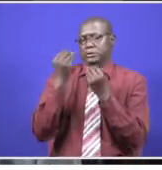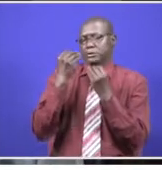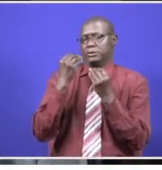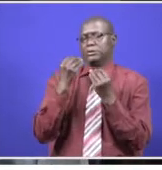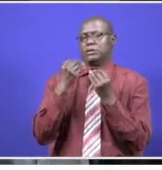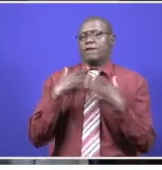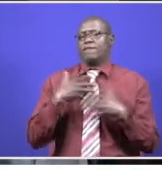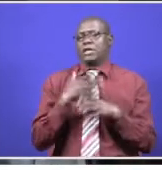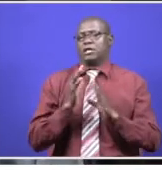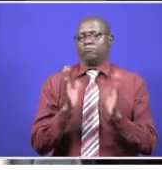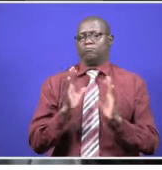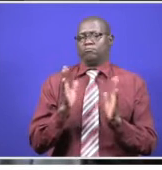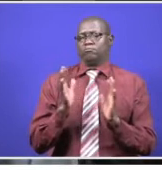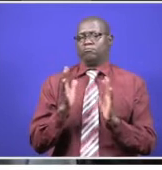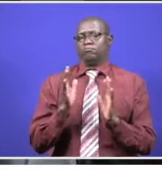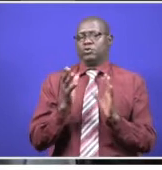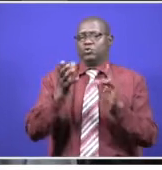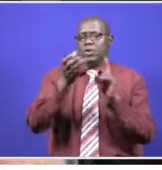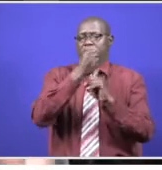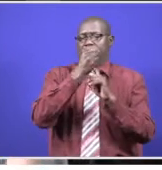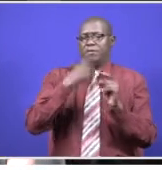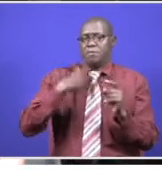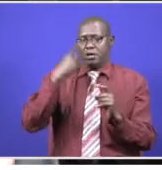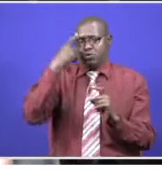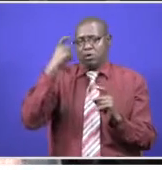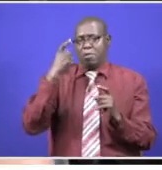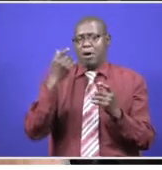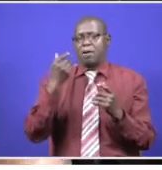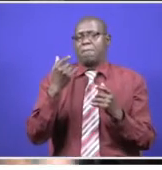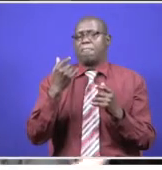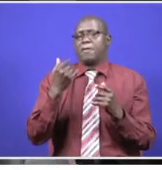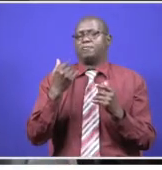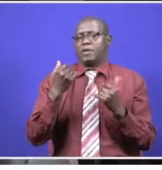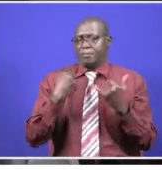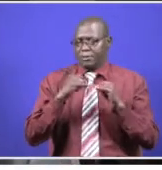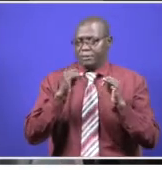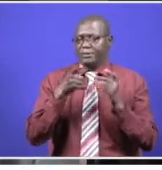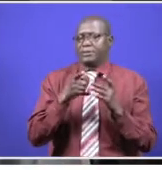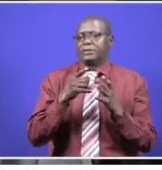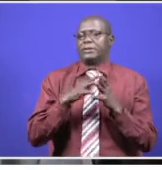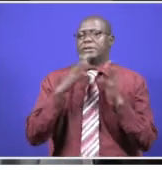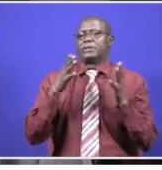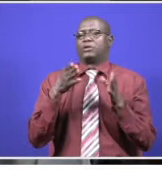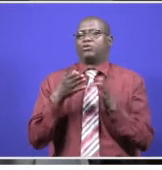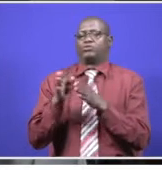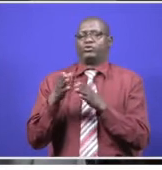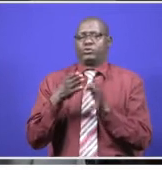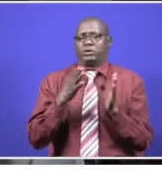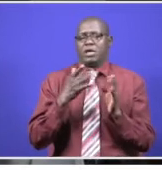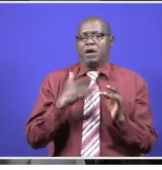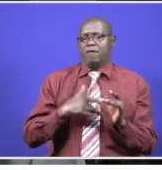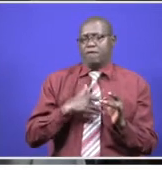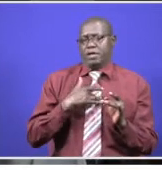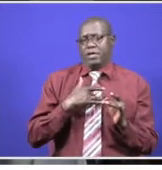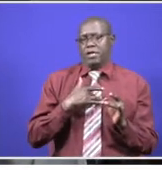dream, and even also not to be afraid of applying those great opportunity. And I feel like by